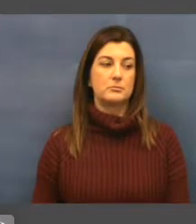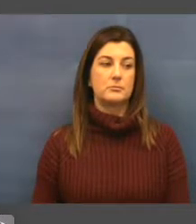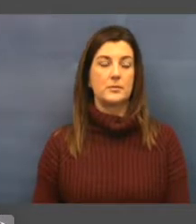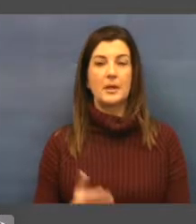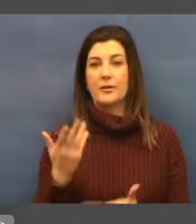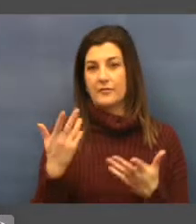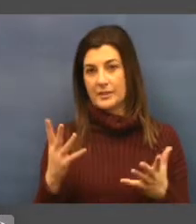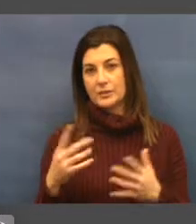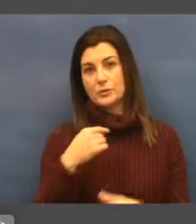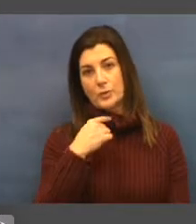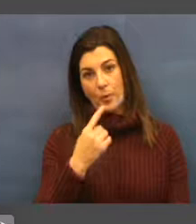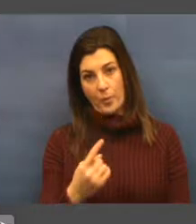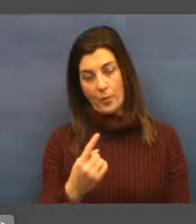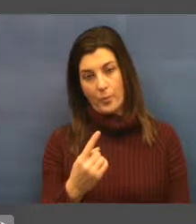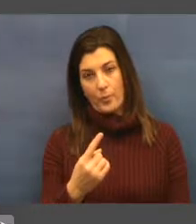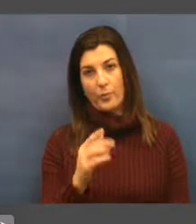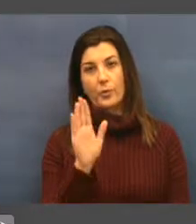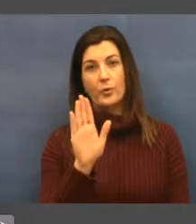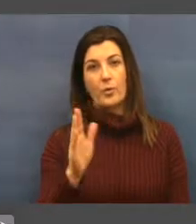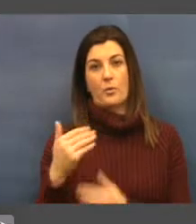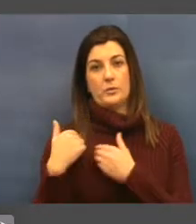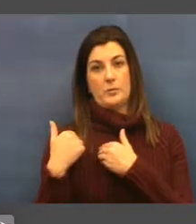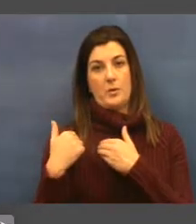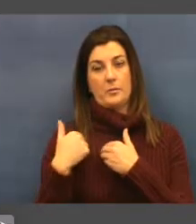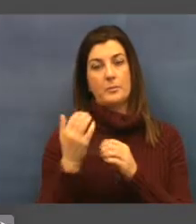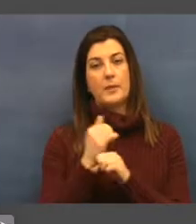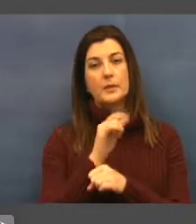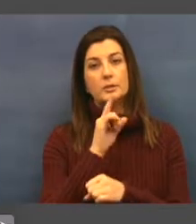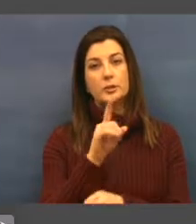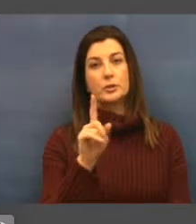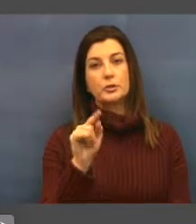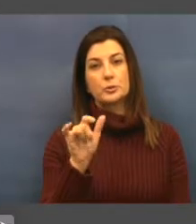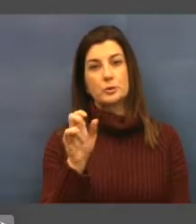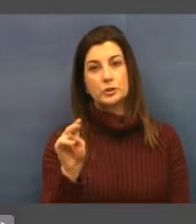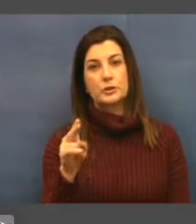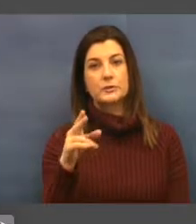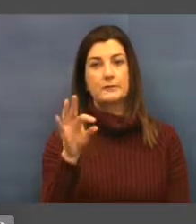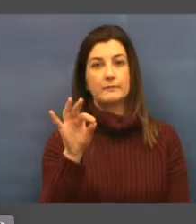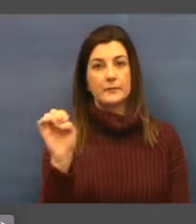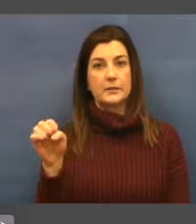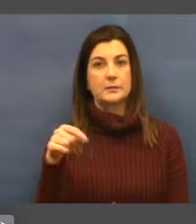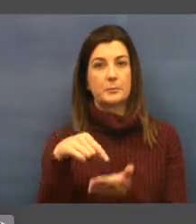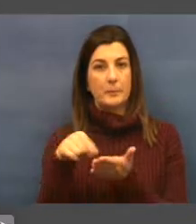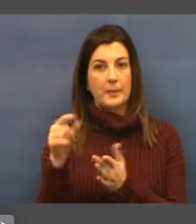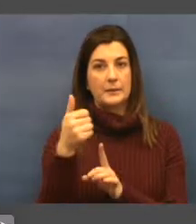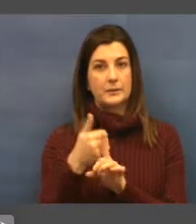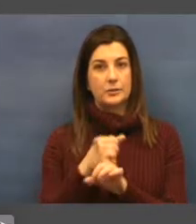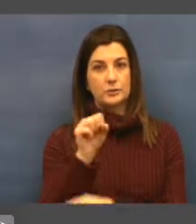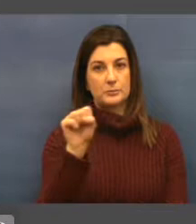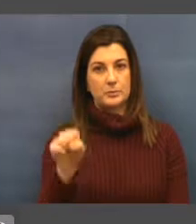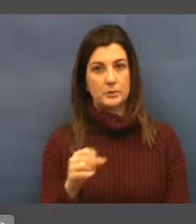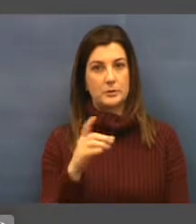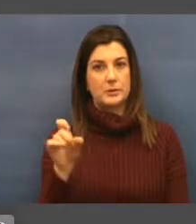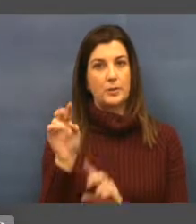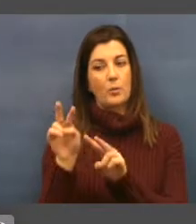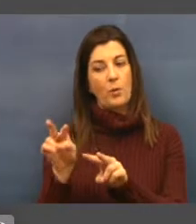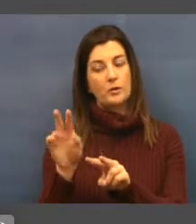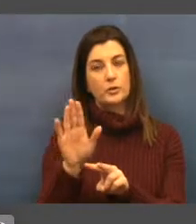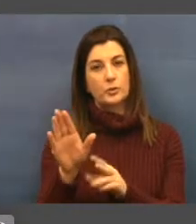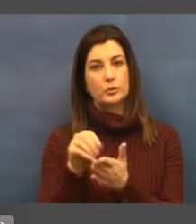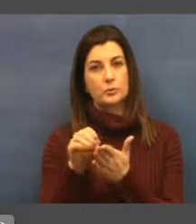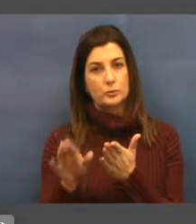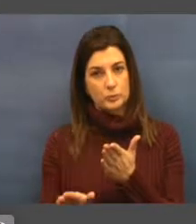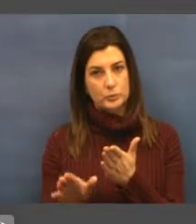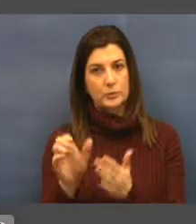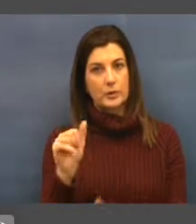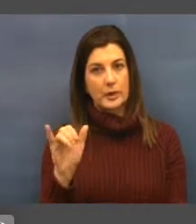I already discussed this. It is your responsibility to ensure tuition and fees are paid each semester, and you need to keep an eye on your student account.